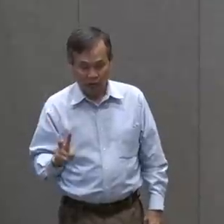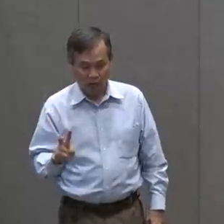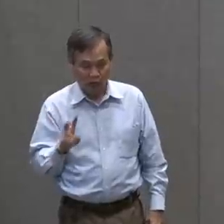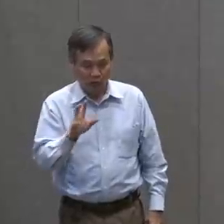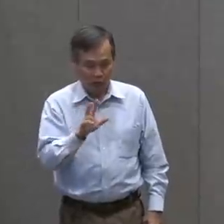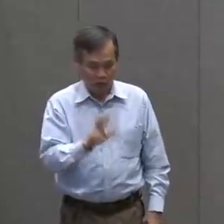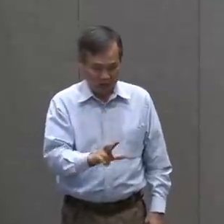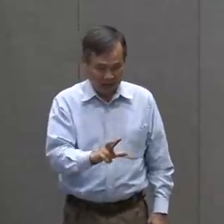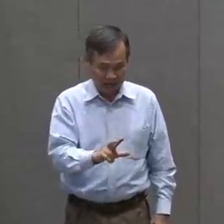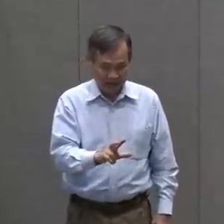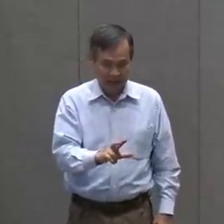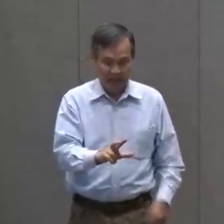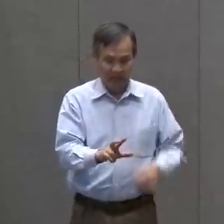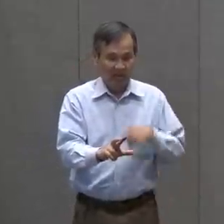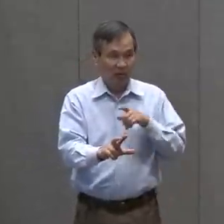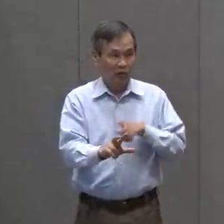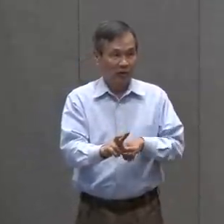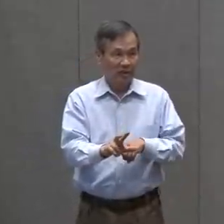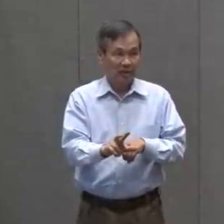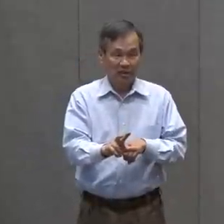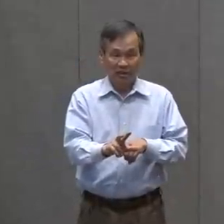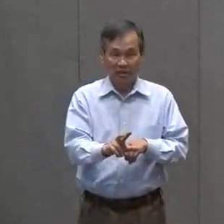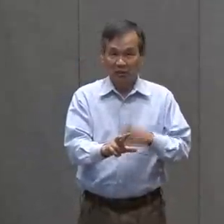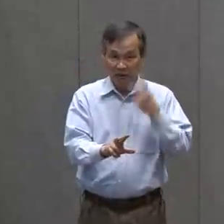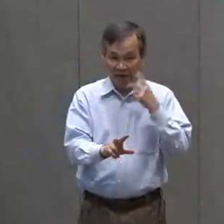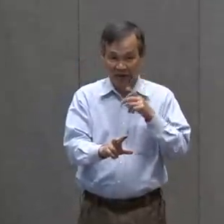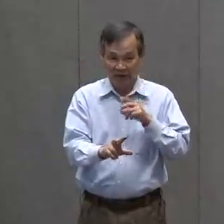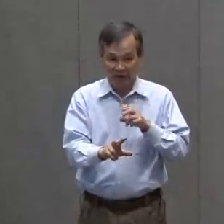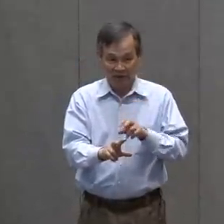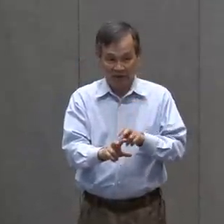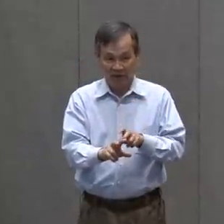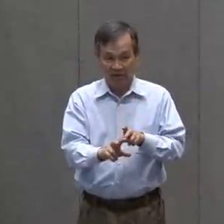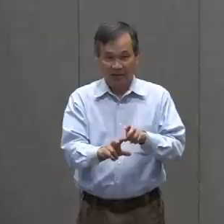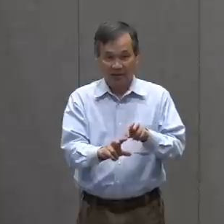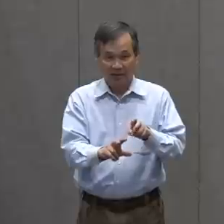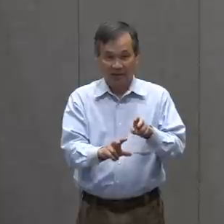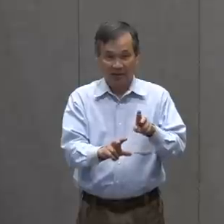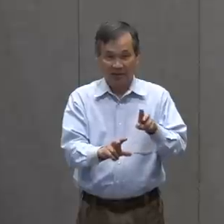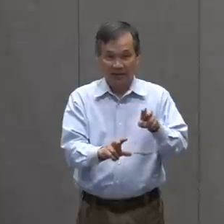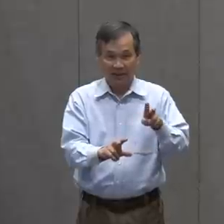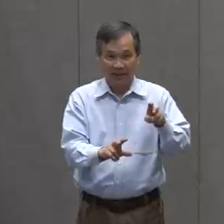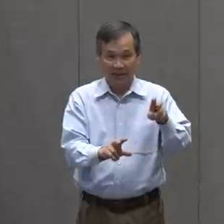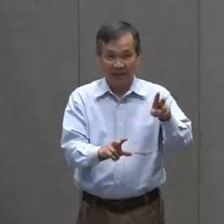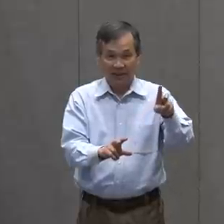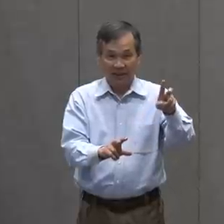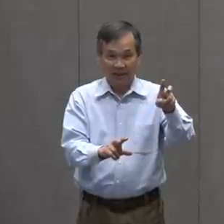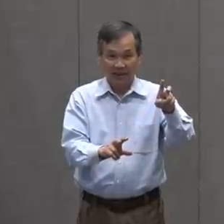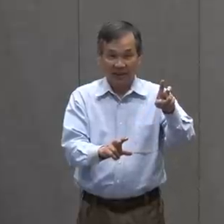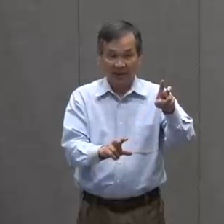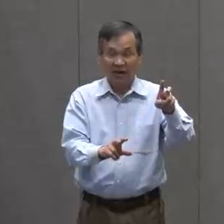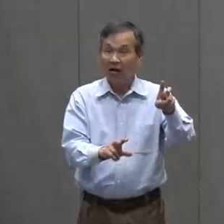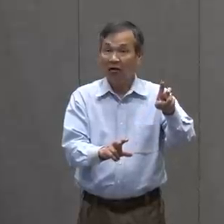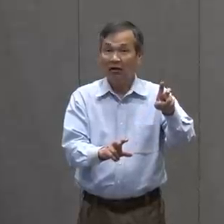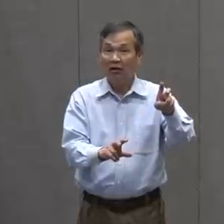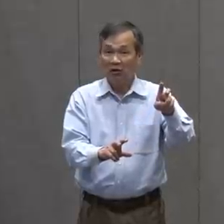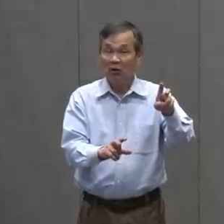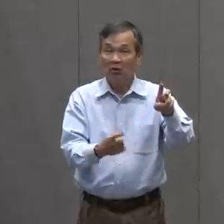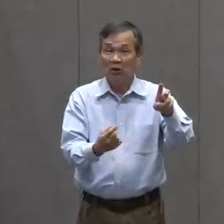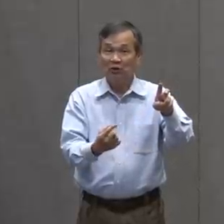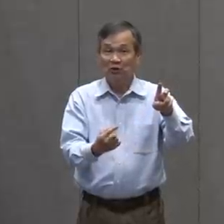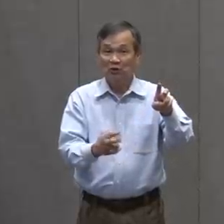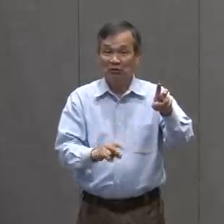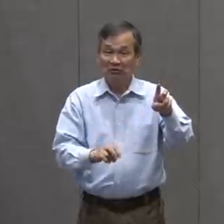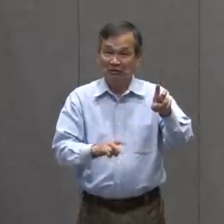1, 2, 3. If I hit that 3, what do I see? You see a ladder. Well, what do you do with a